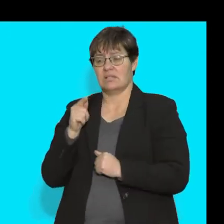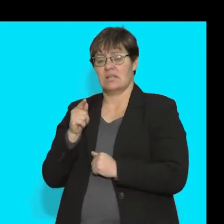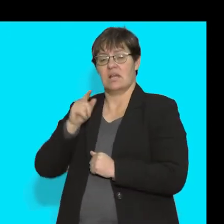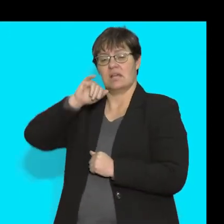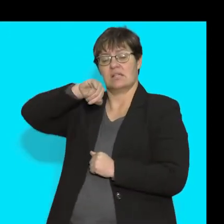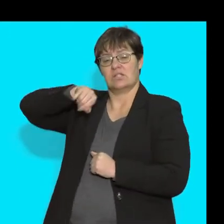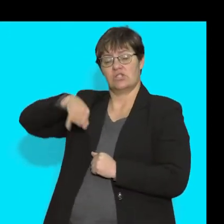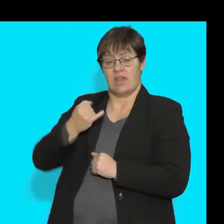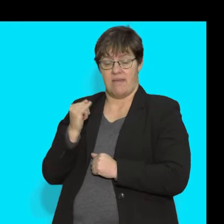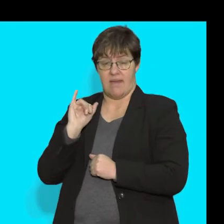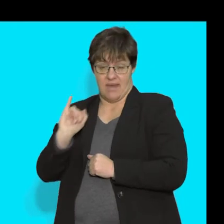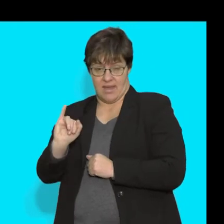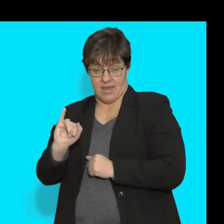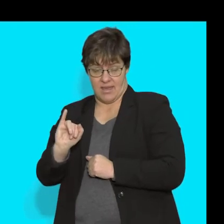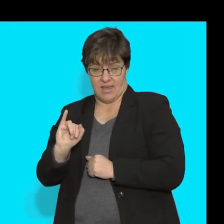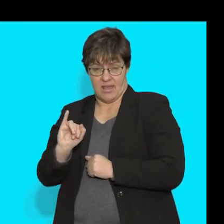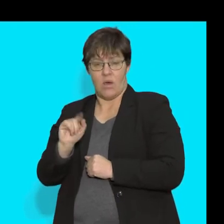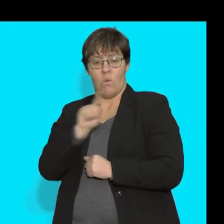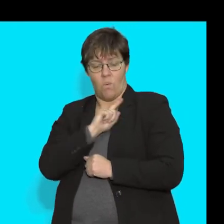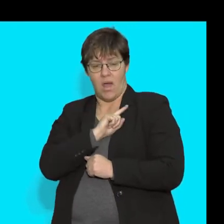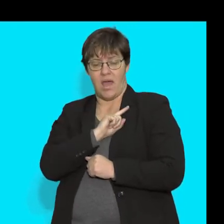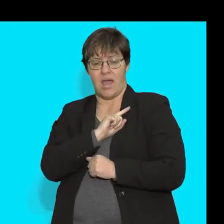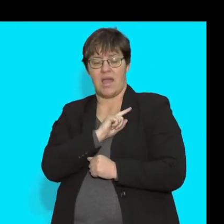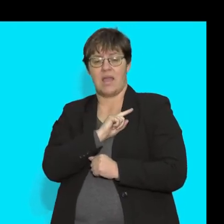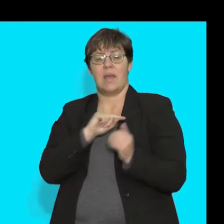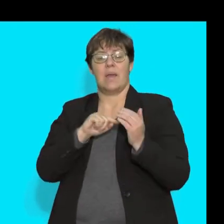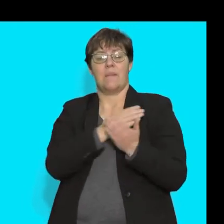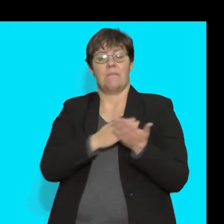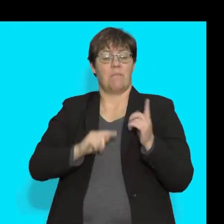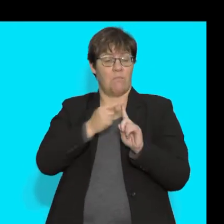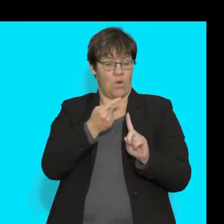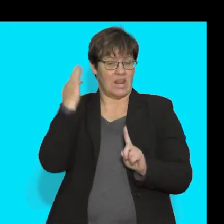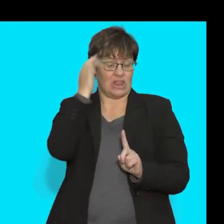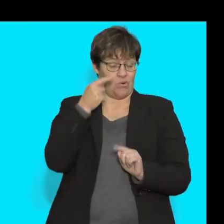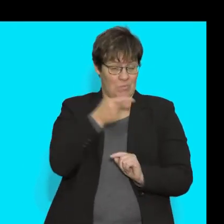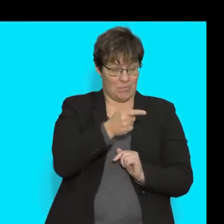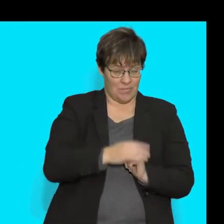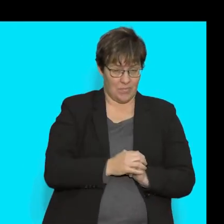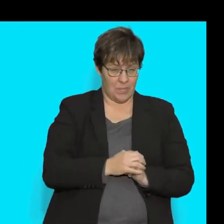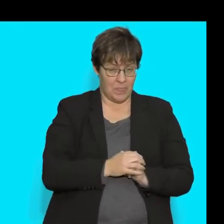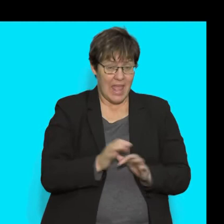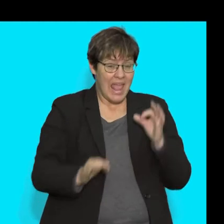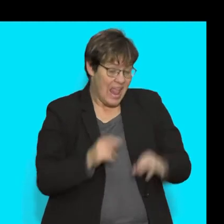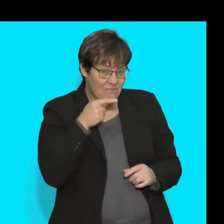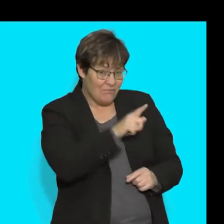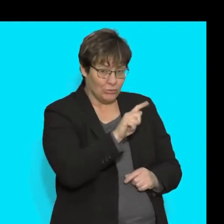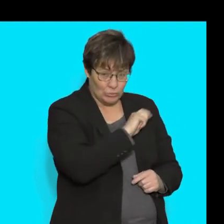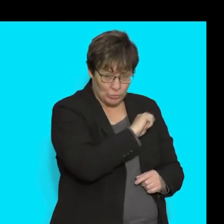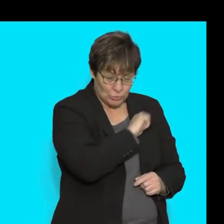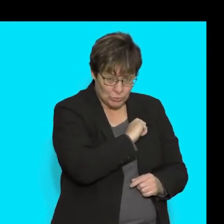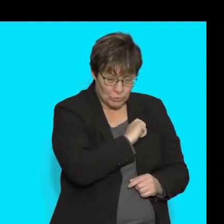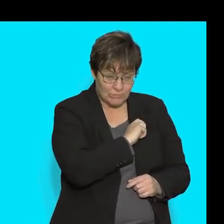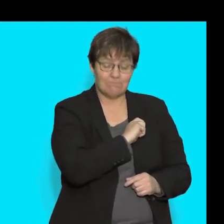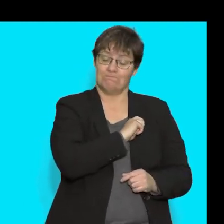to Ji there, because that's where the midpoint theorem will be. And if that is the case,